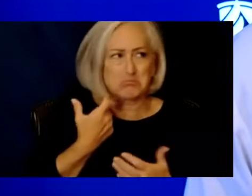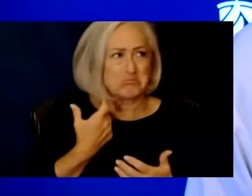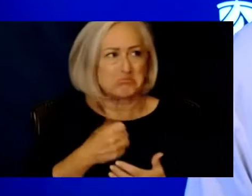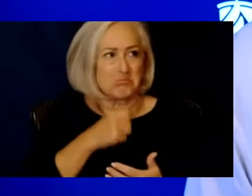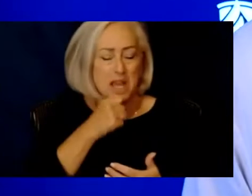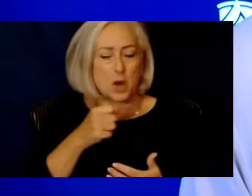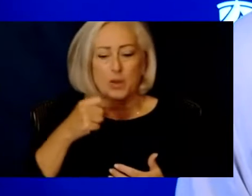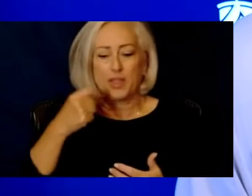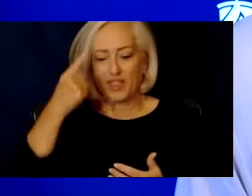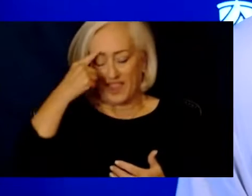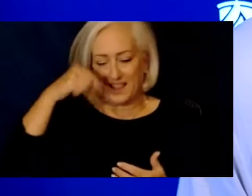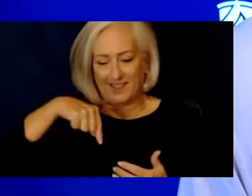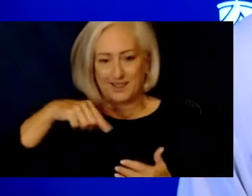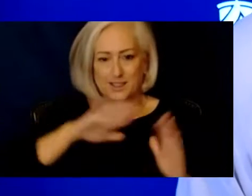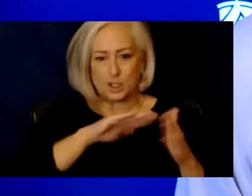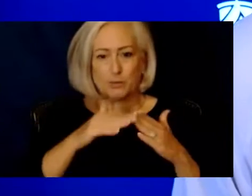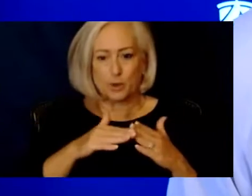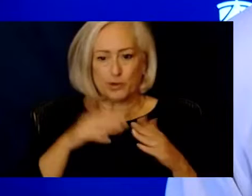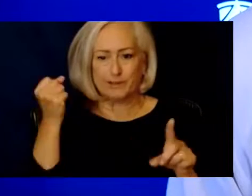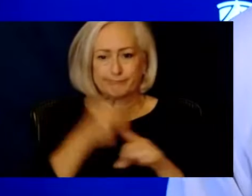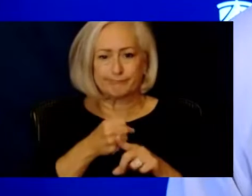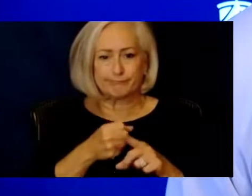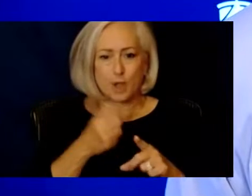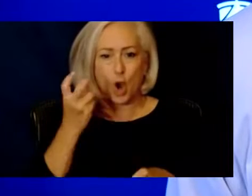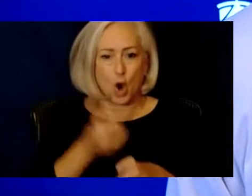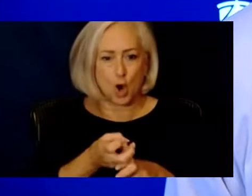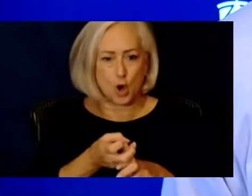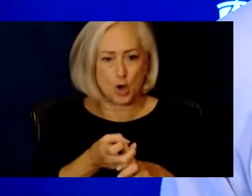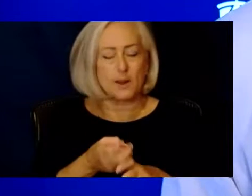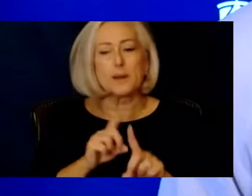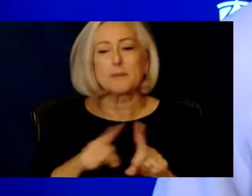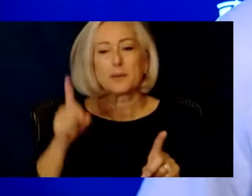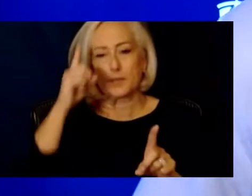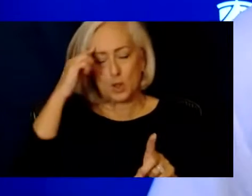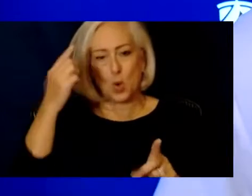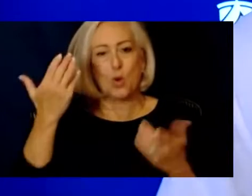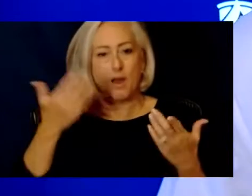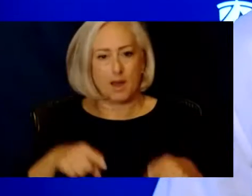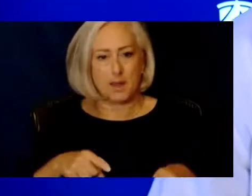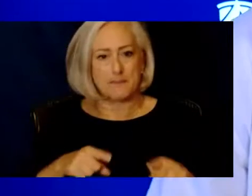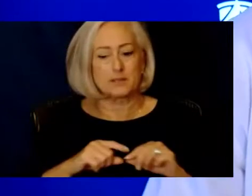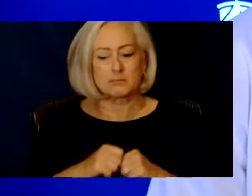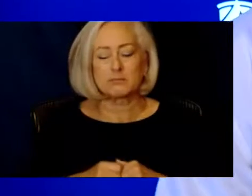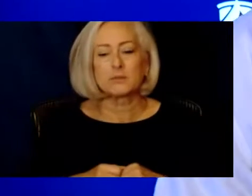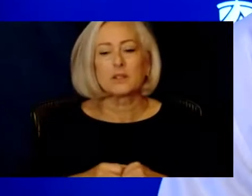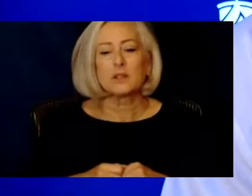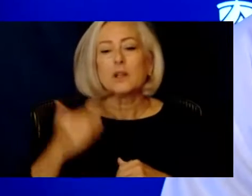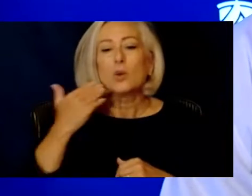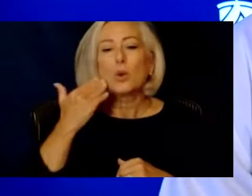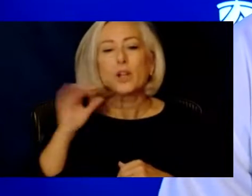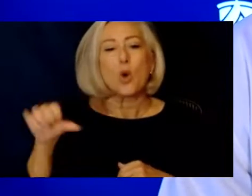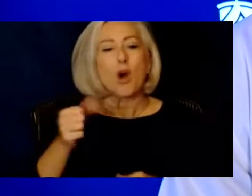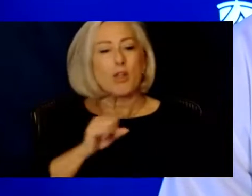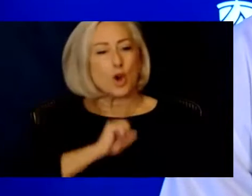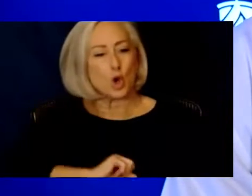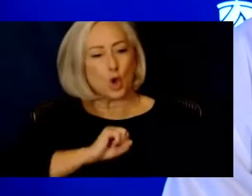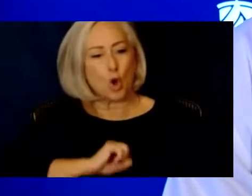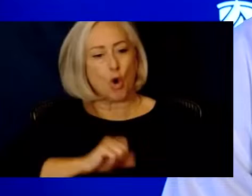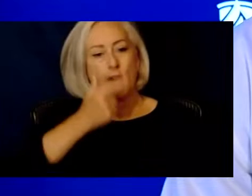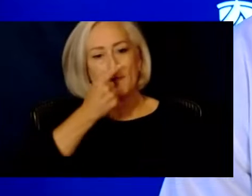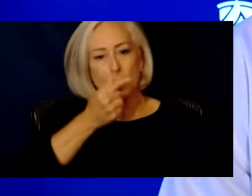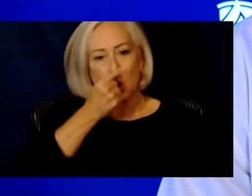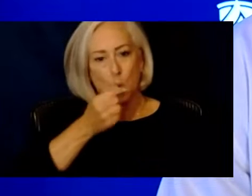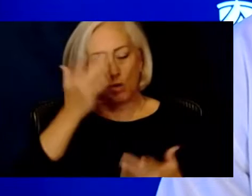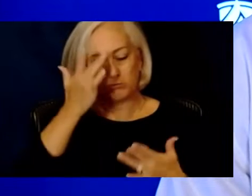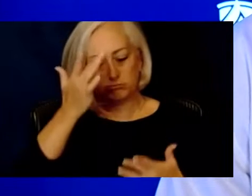our community, but we know that has gone on. We know that other cough and cold viruses, we know there were surges